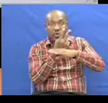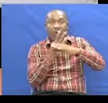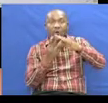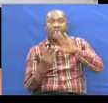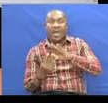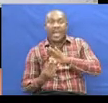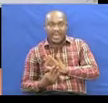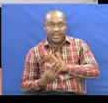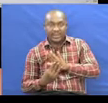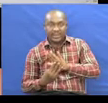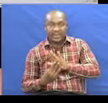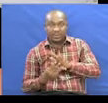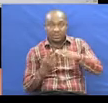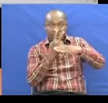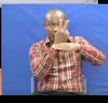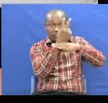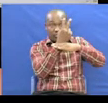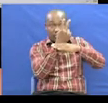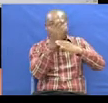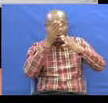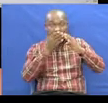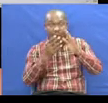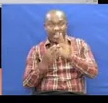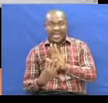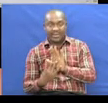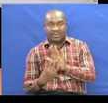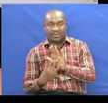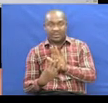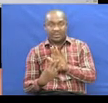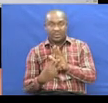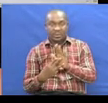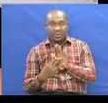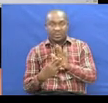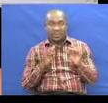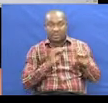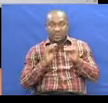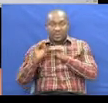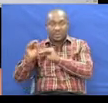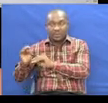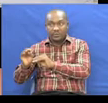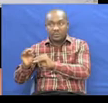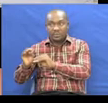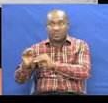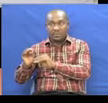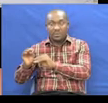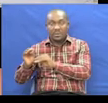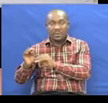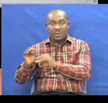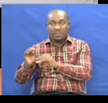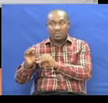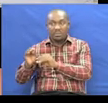2/8. So if it's 2/8 and this 1/8 is shifting to another side and the sign